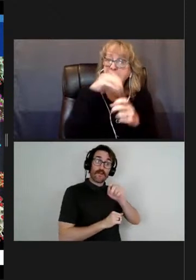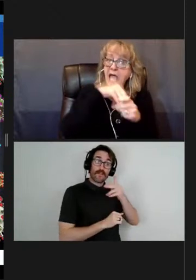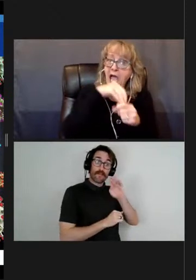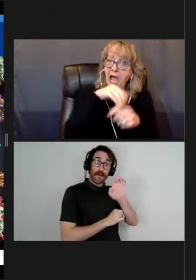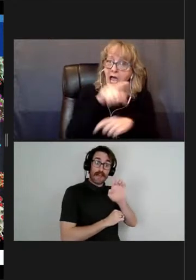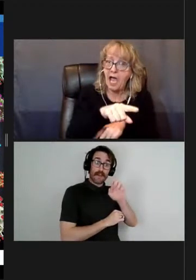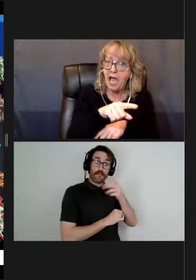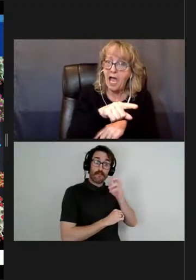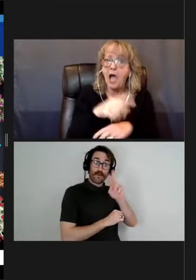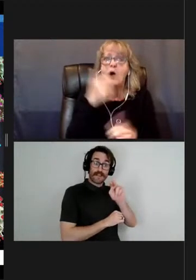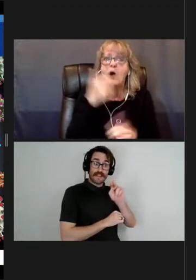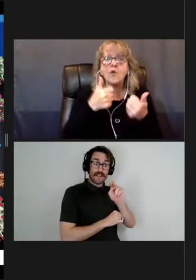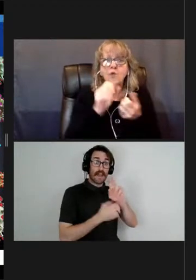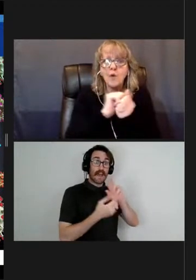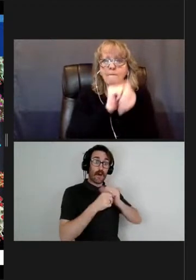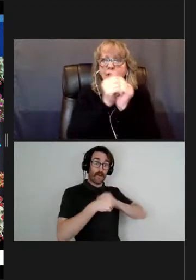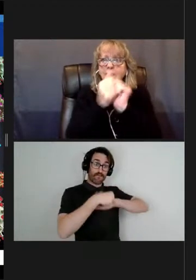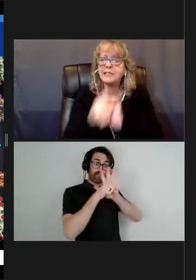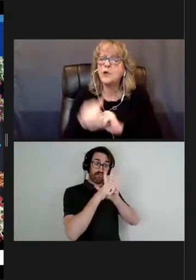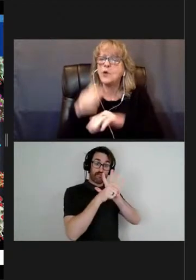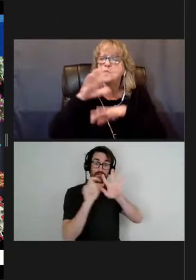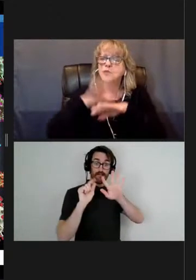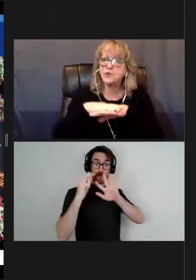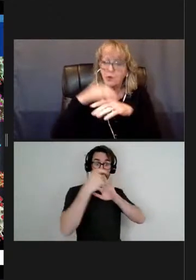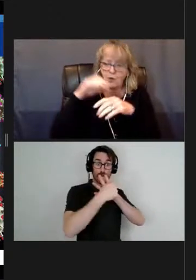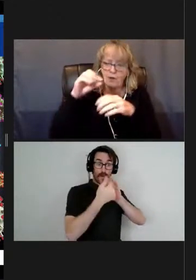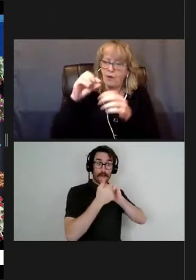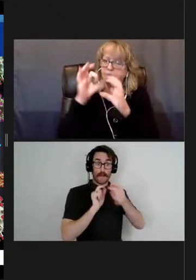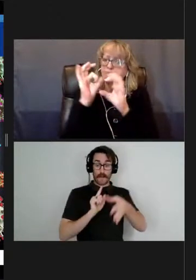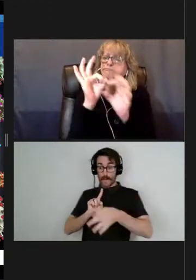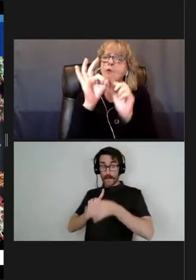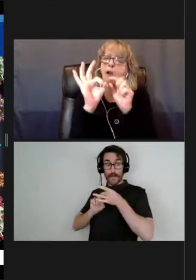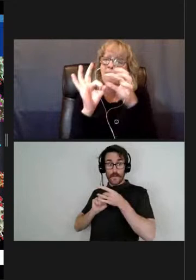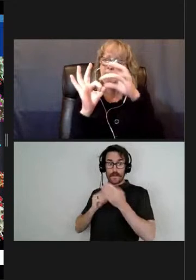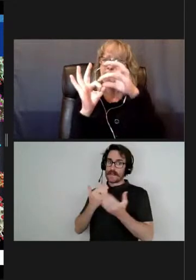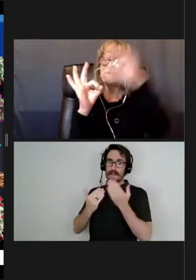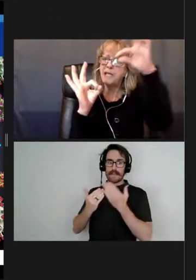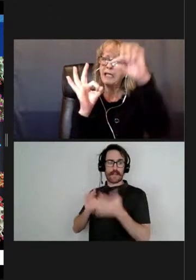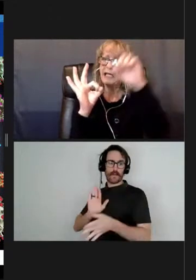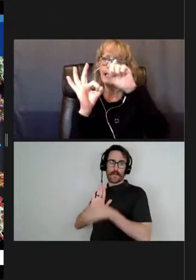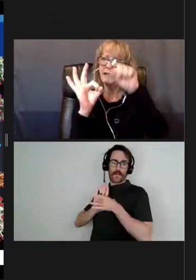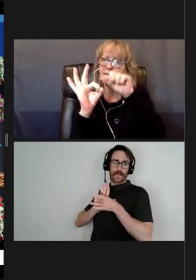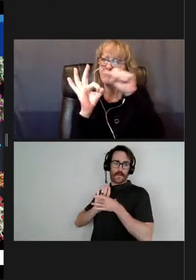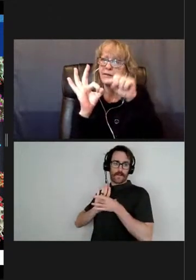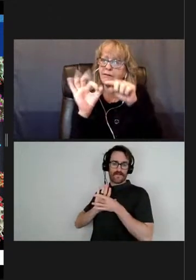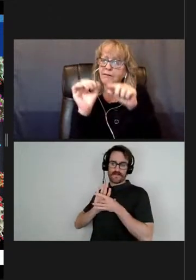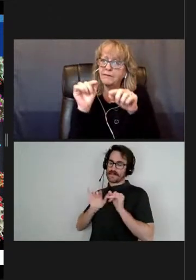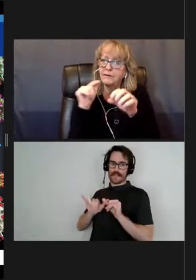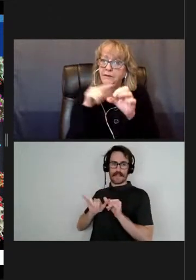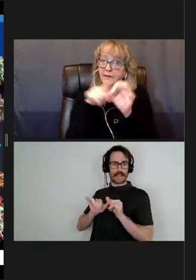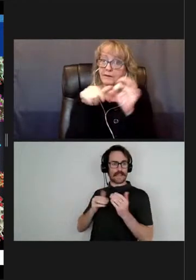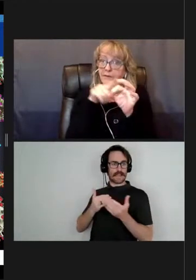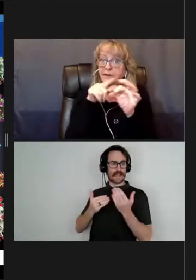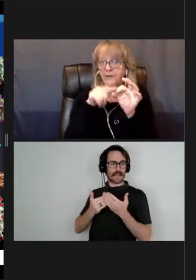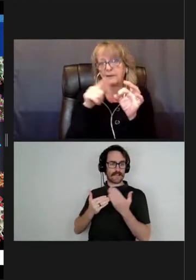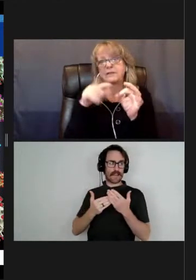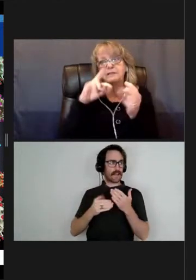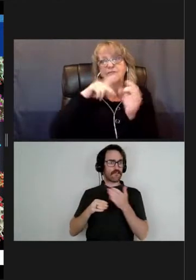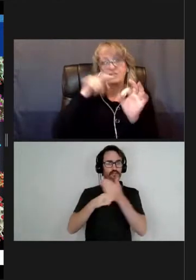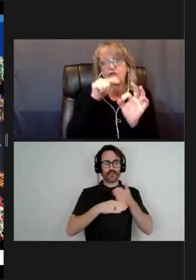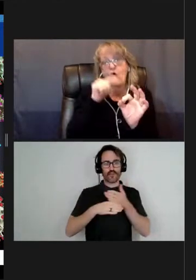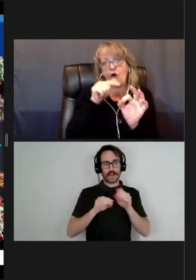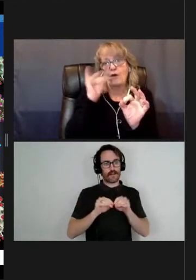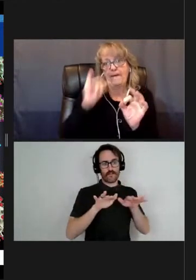stick better to people's cells. The net impact is increased transmission. But the key here is